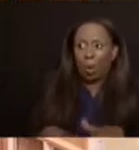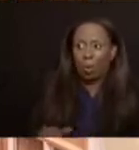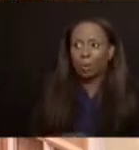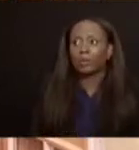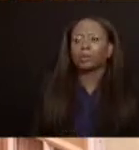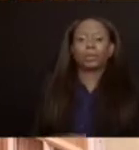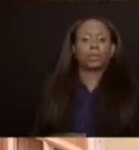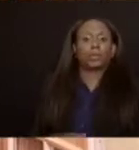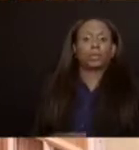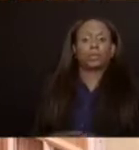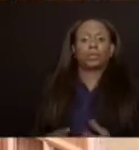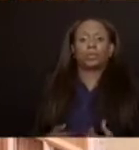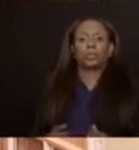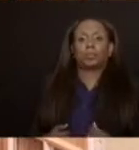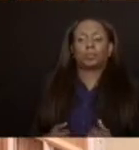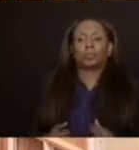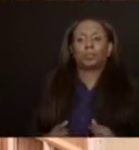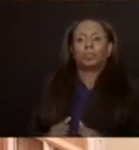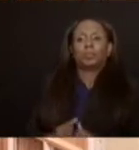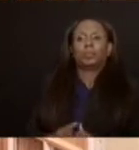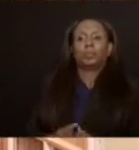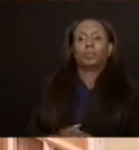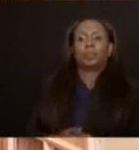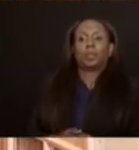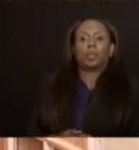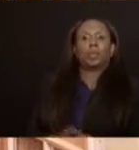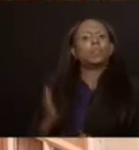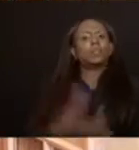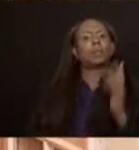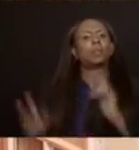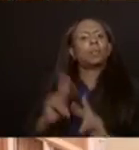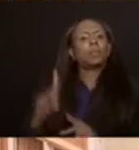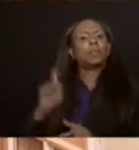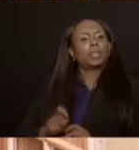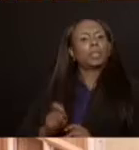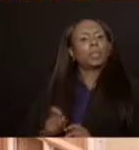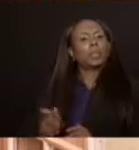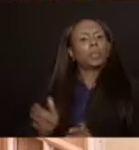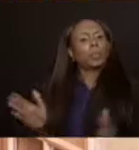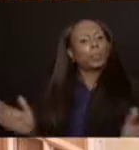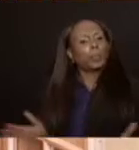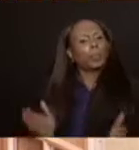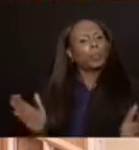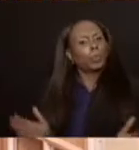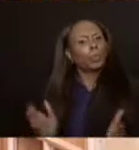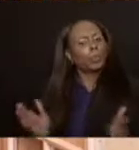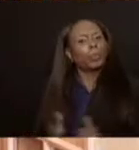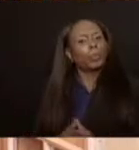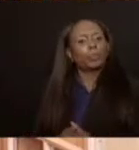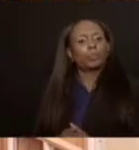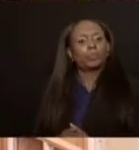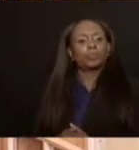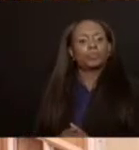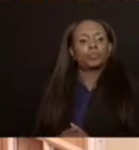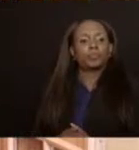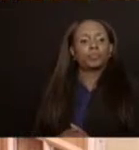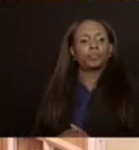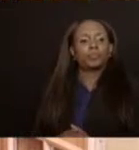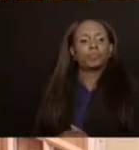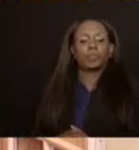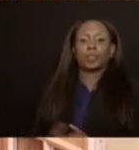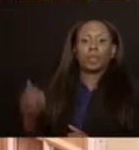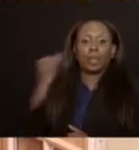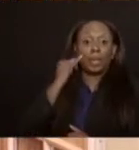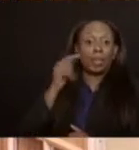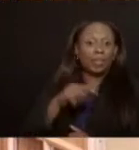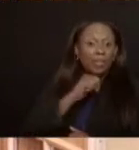you. And then there are those who perhaps just need a little nudging, and to know that for those who are not vaccinated, you're in a minority now.